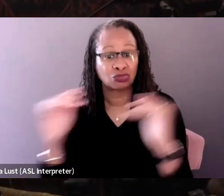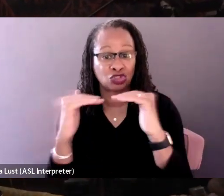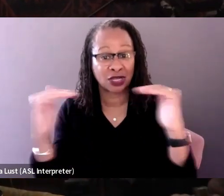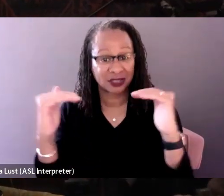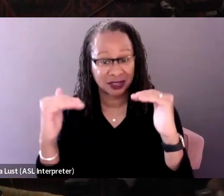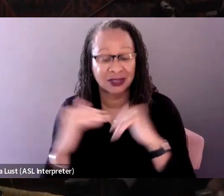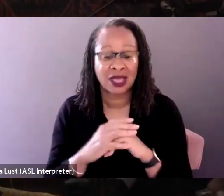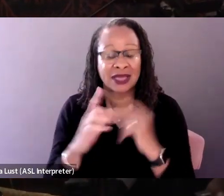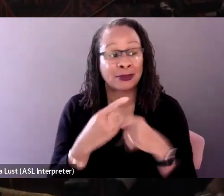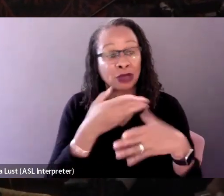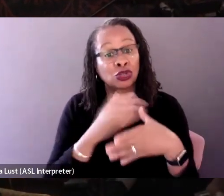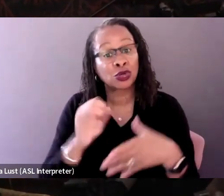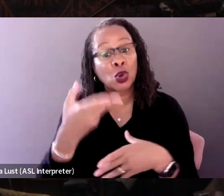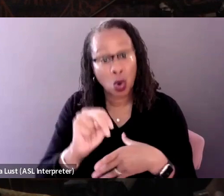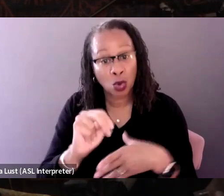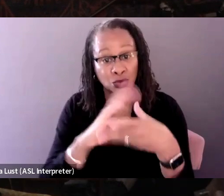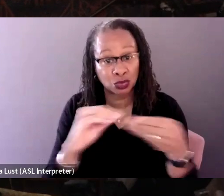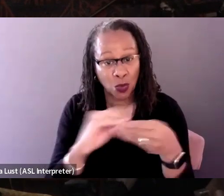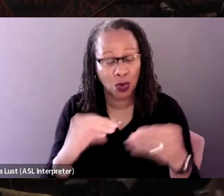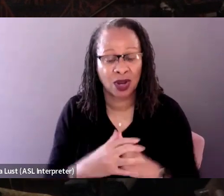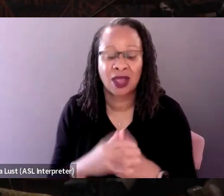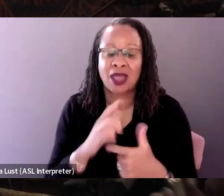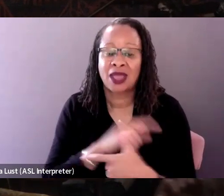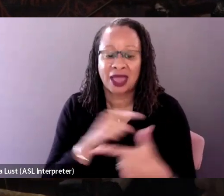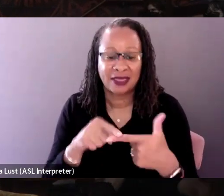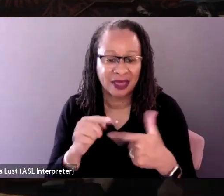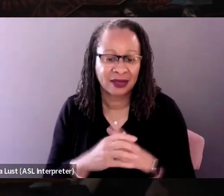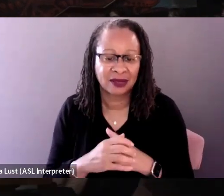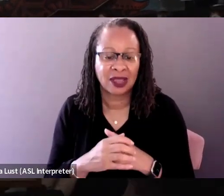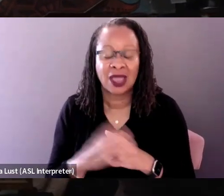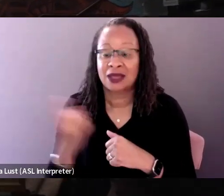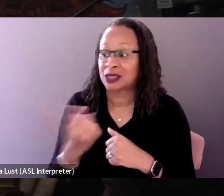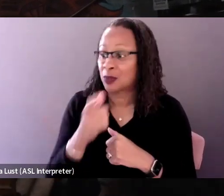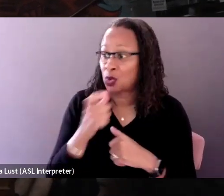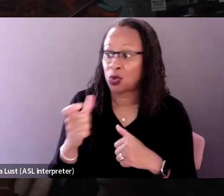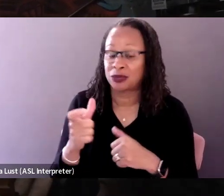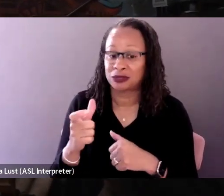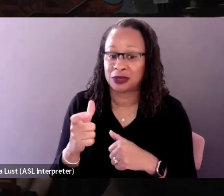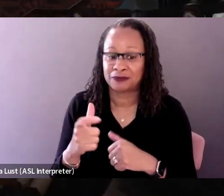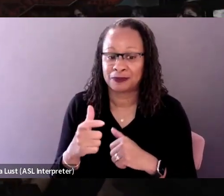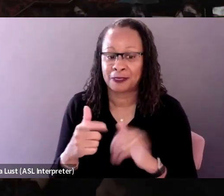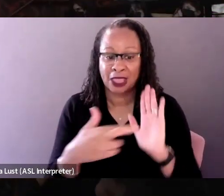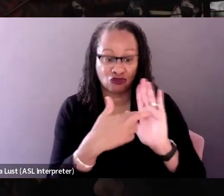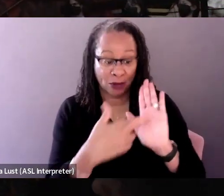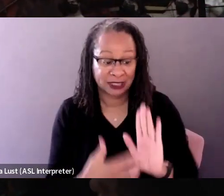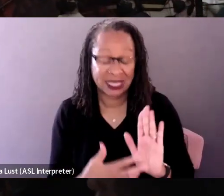own story, and then someone who's been represented so many